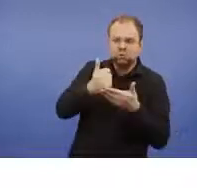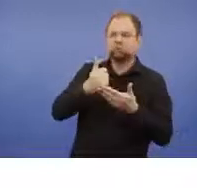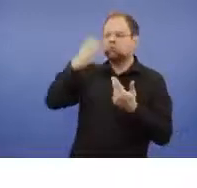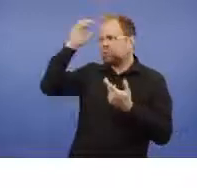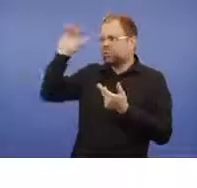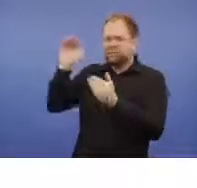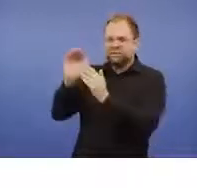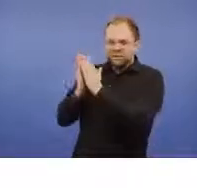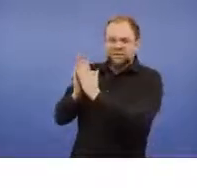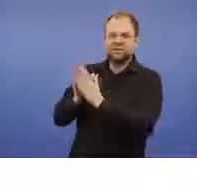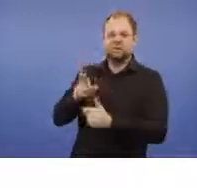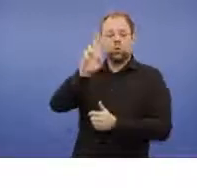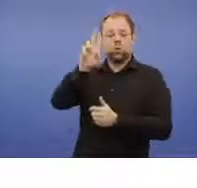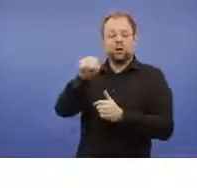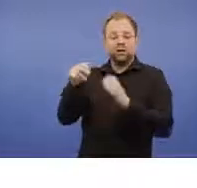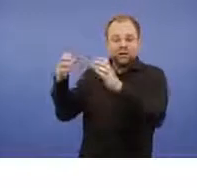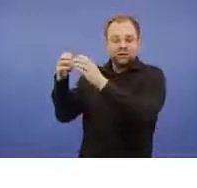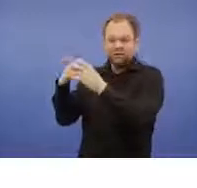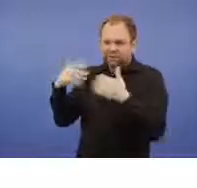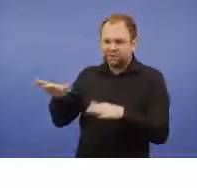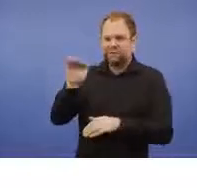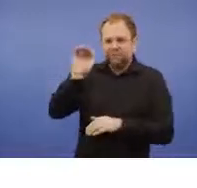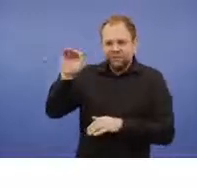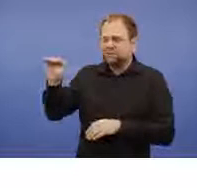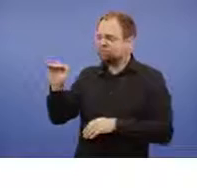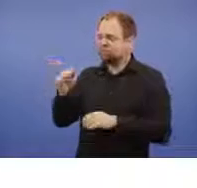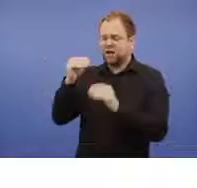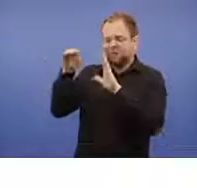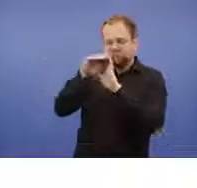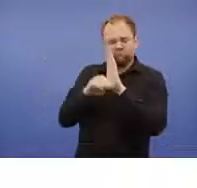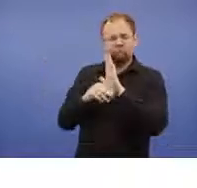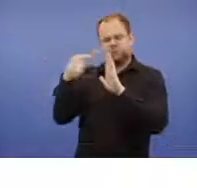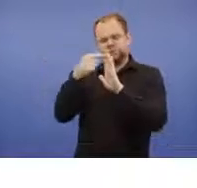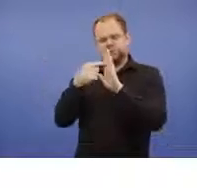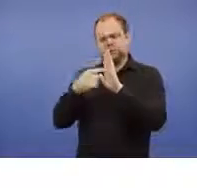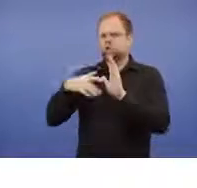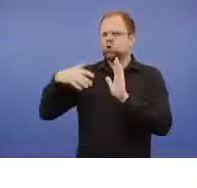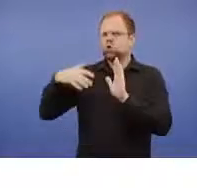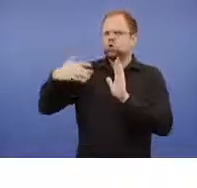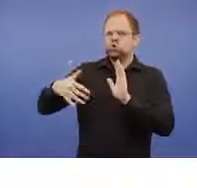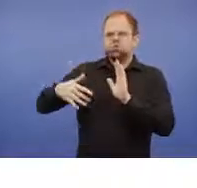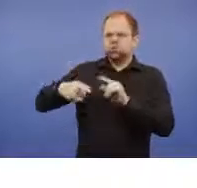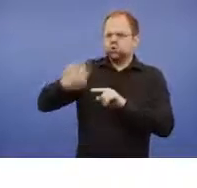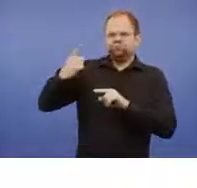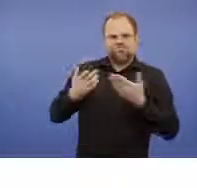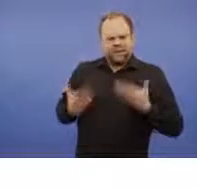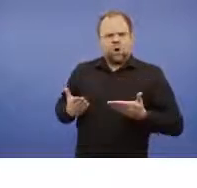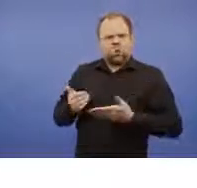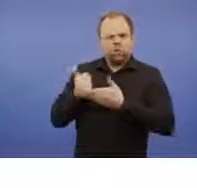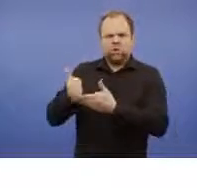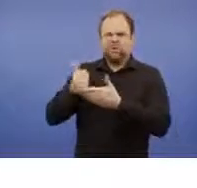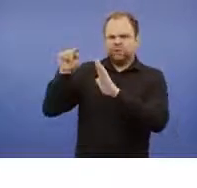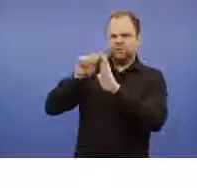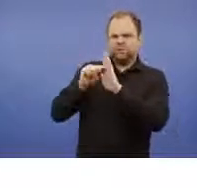recommendations, we would urgently provide accessible informative materials and accessible channels of